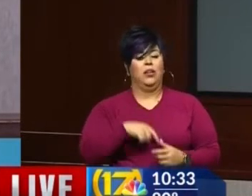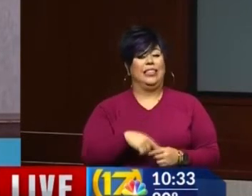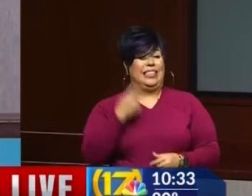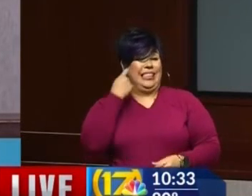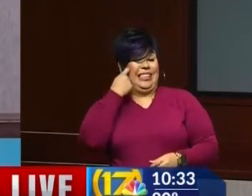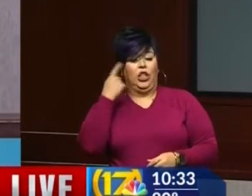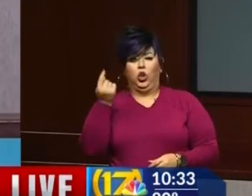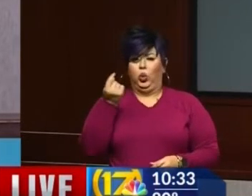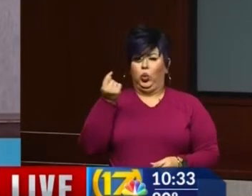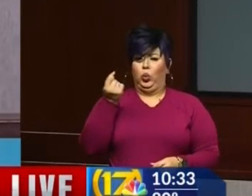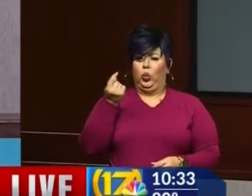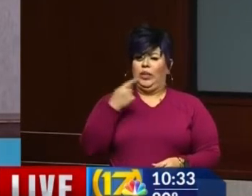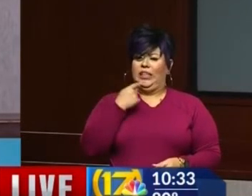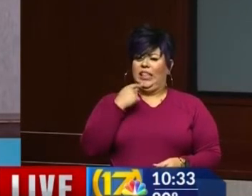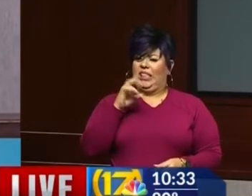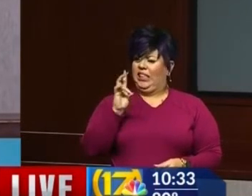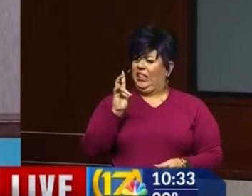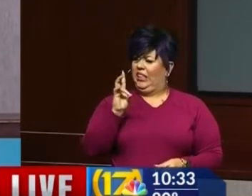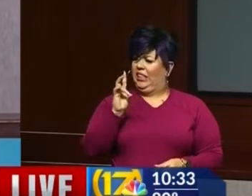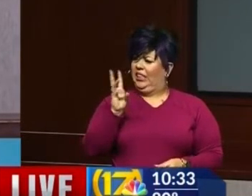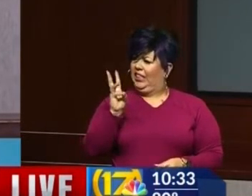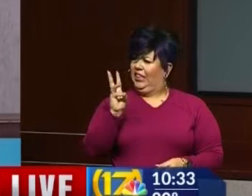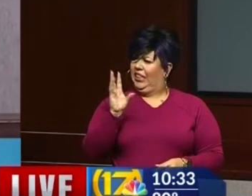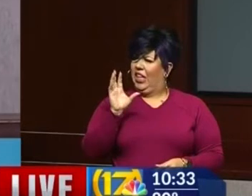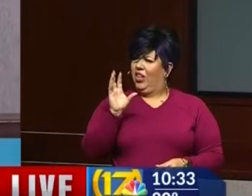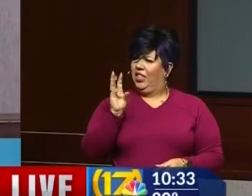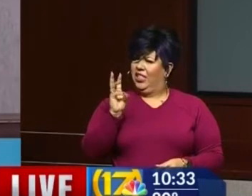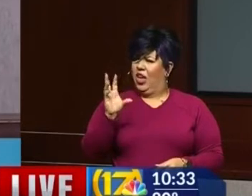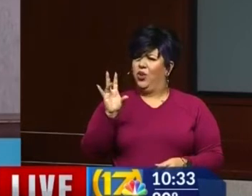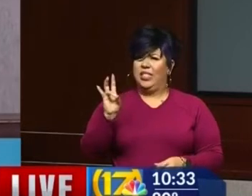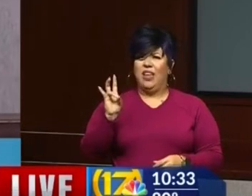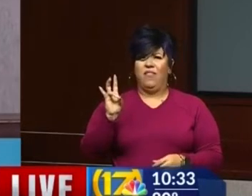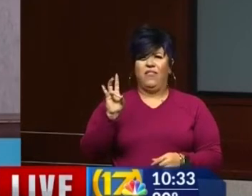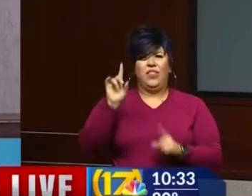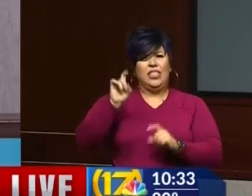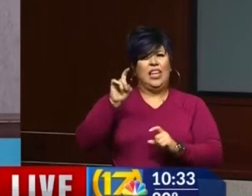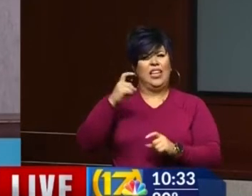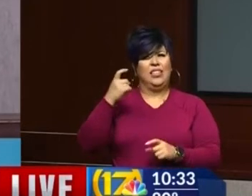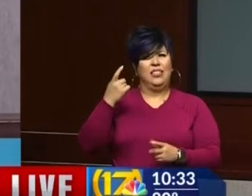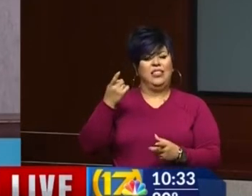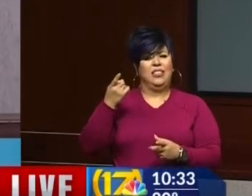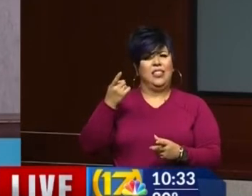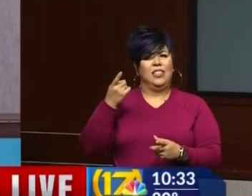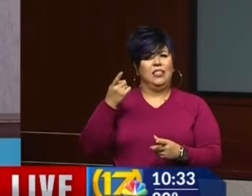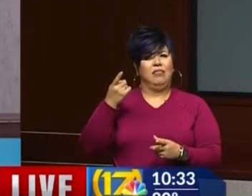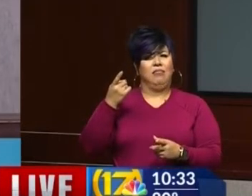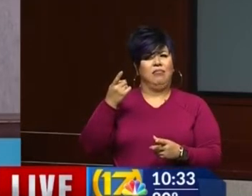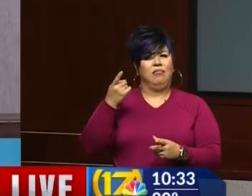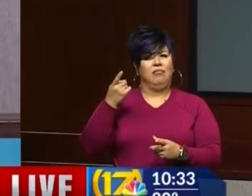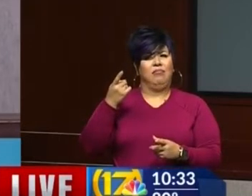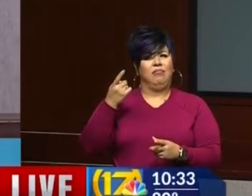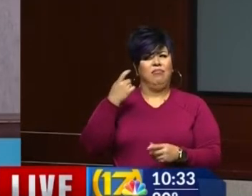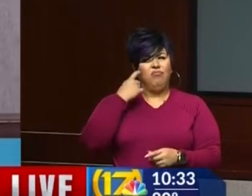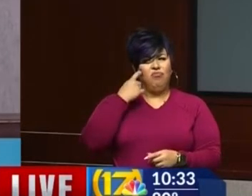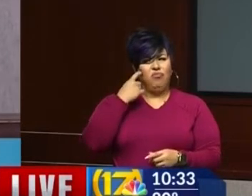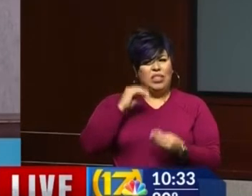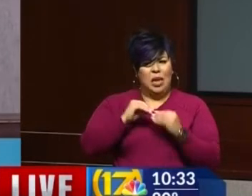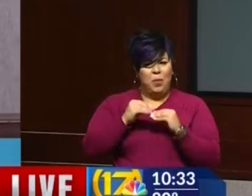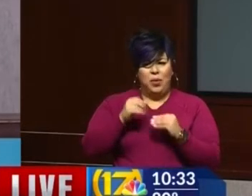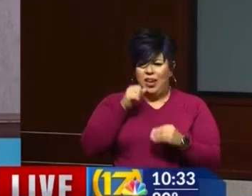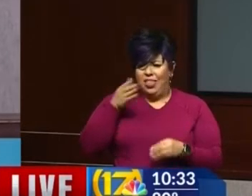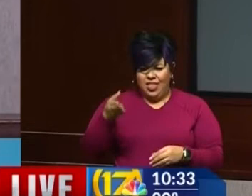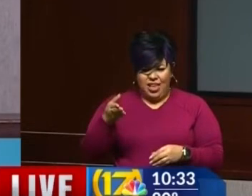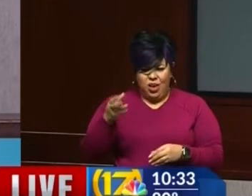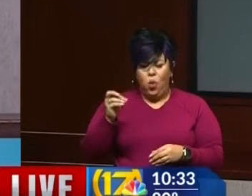Constantine said 607 tests per day would be needed in order for the state to stop artificially inflating the